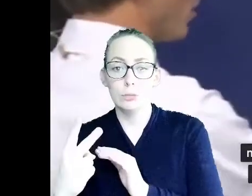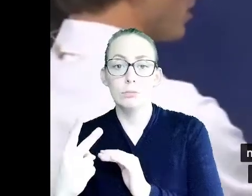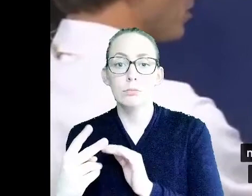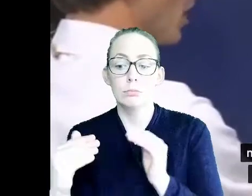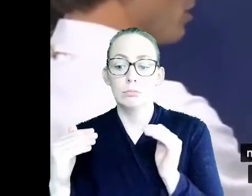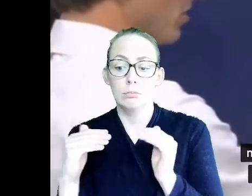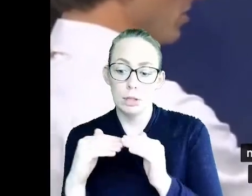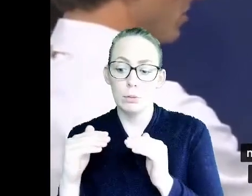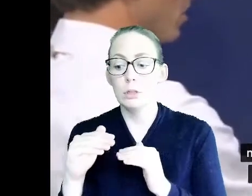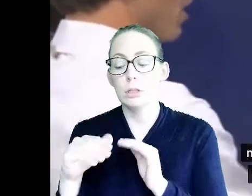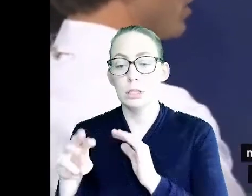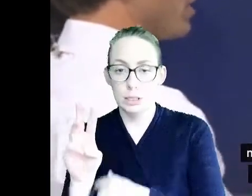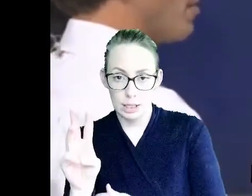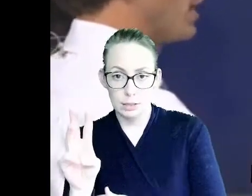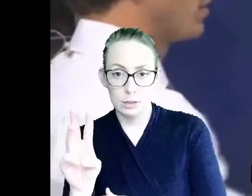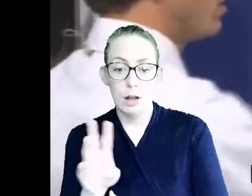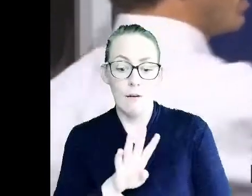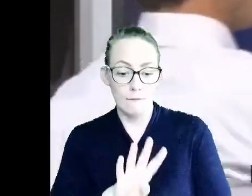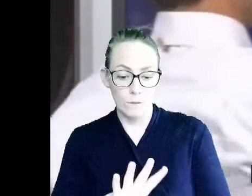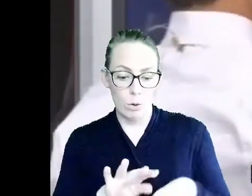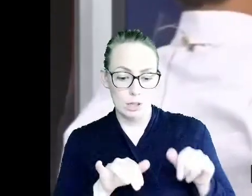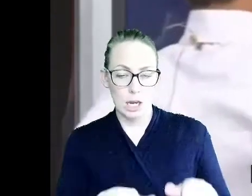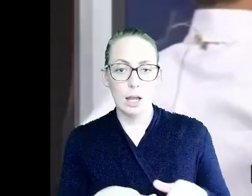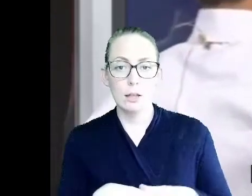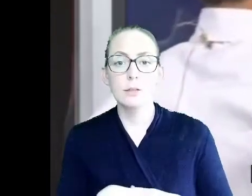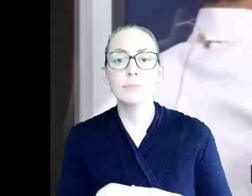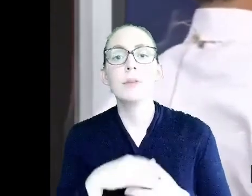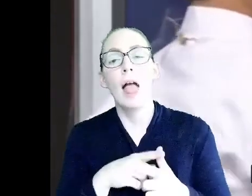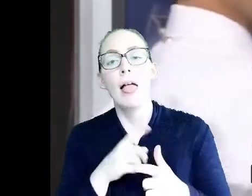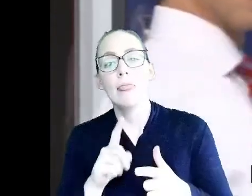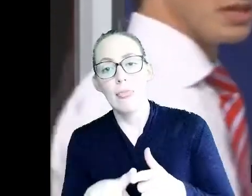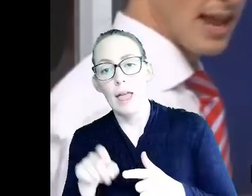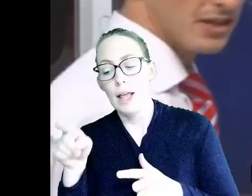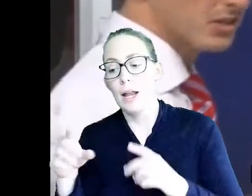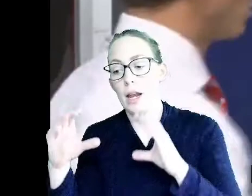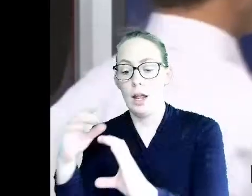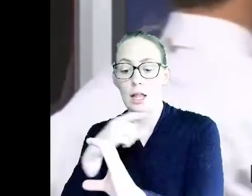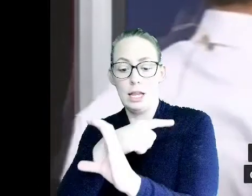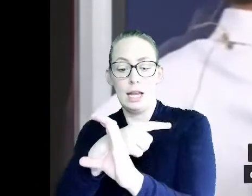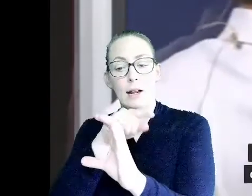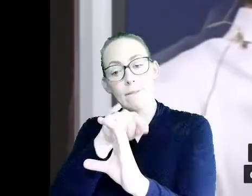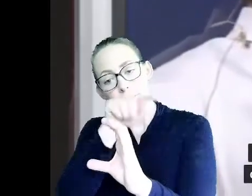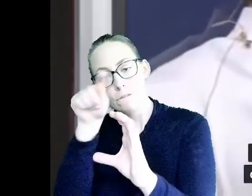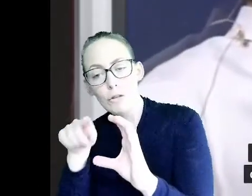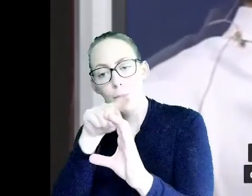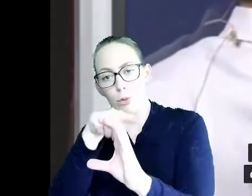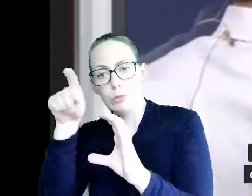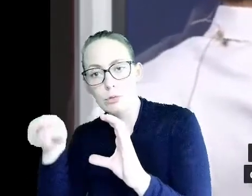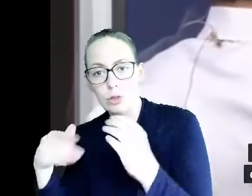The 4 doesn't change, so it's still on the denominator. The negative sign distributes to the x, so you have